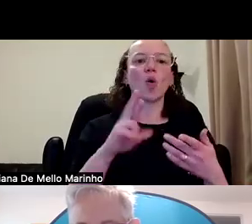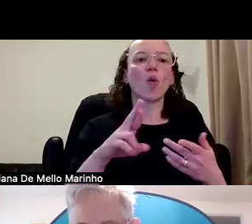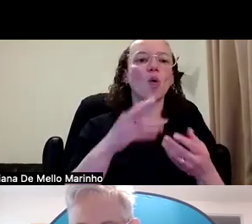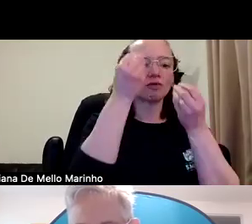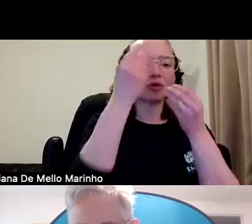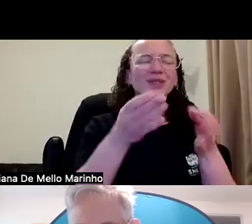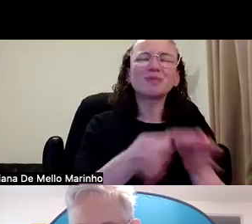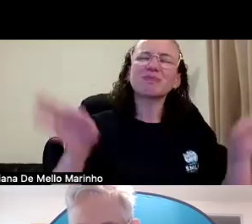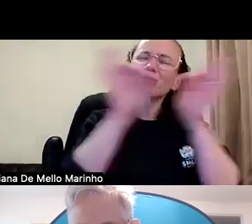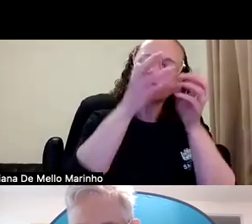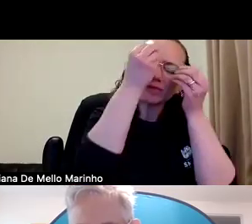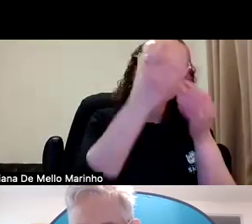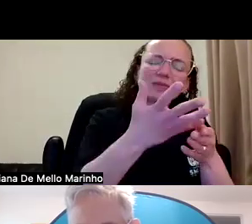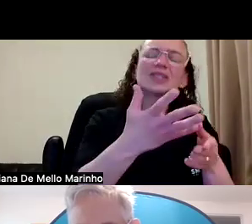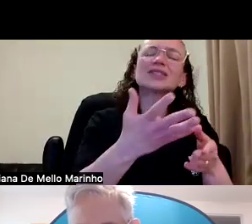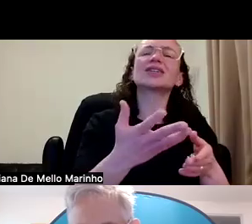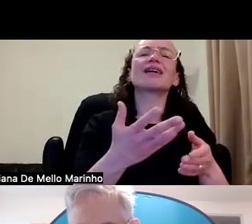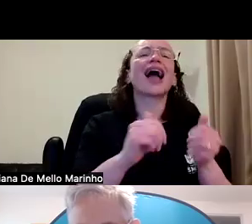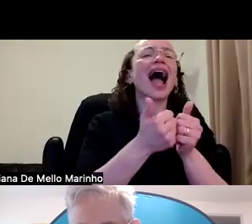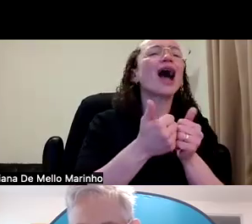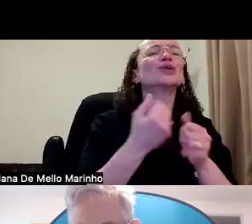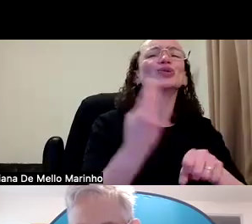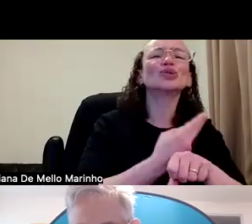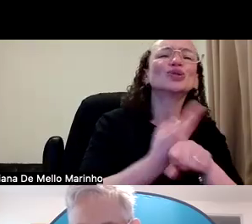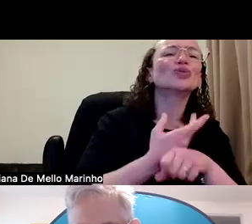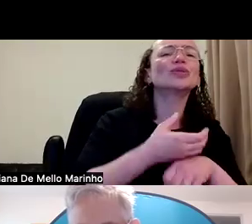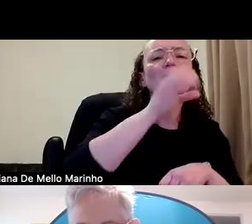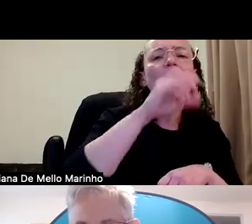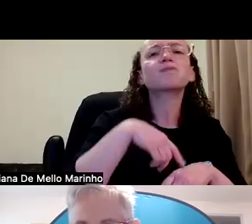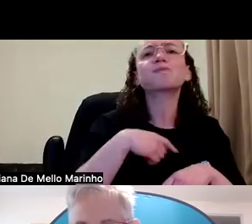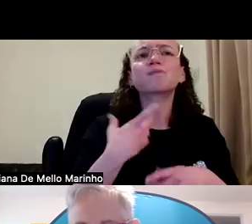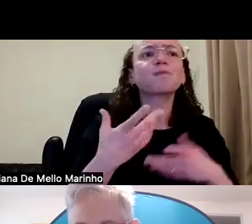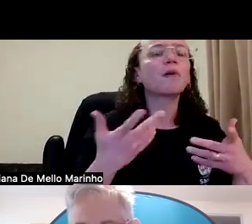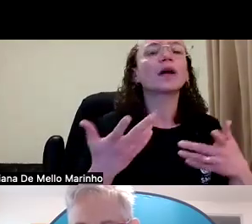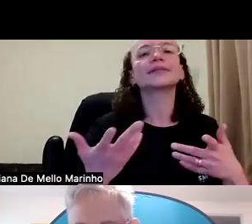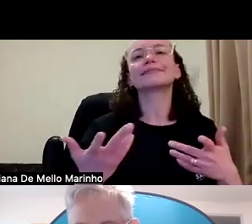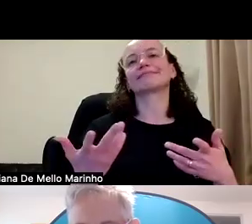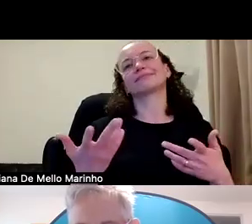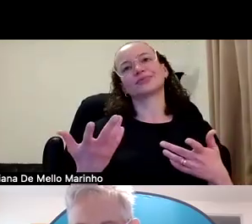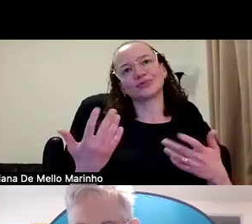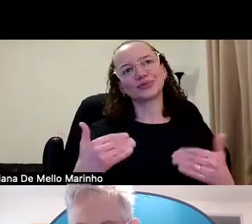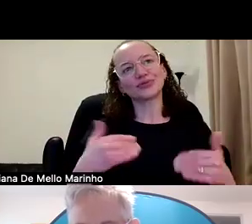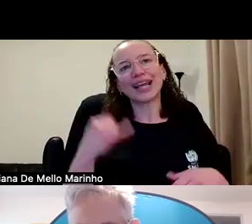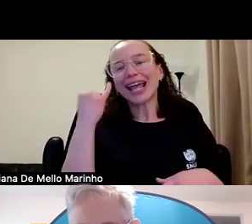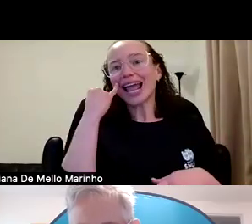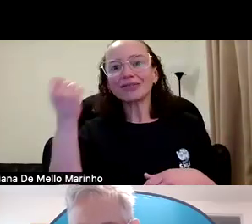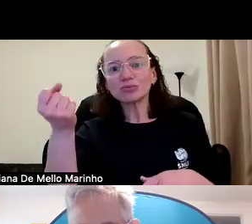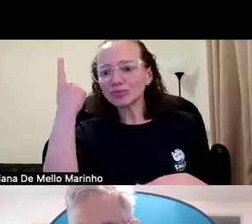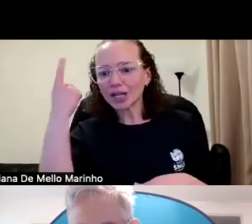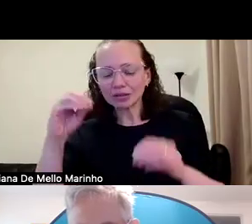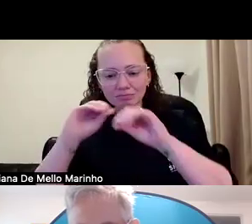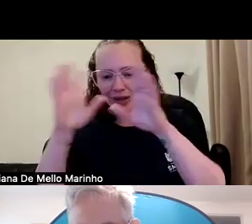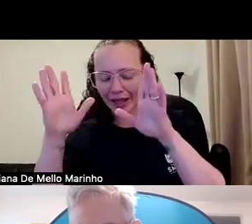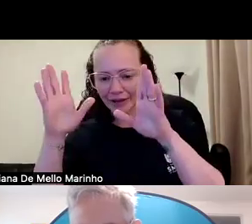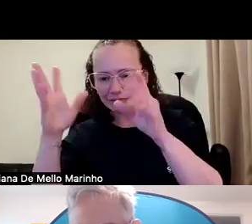related to medicine or information, which is such important information. How you use mouthwash. I